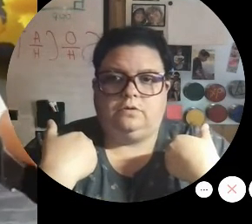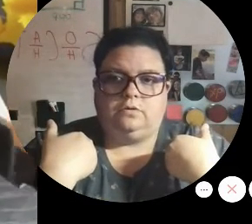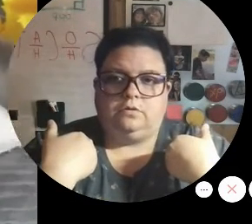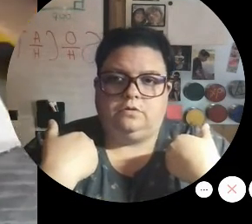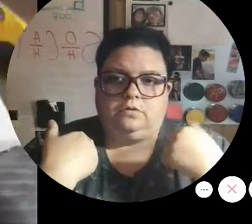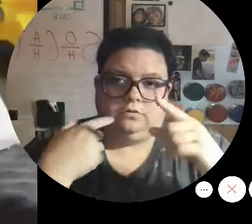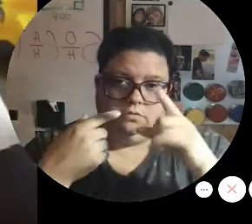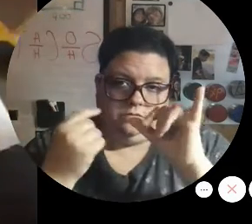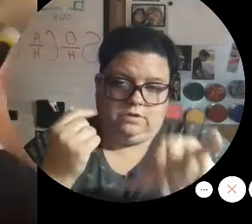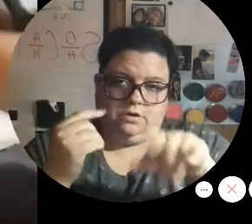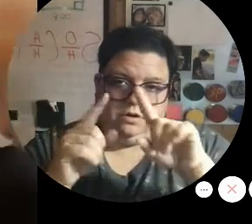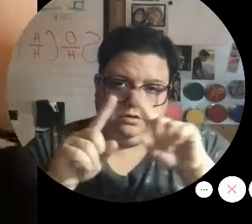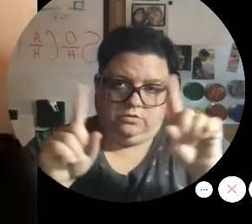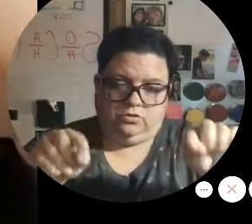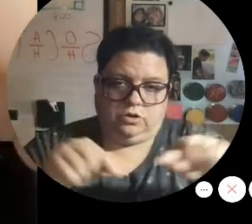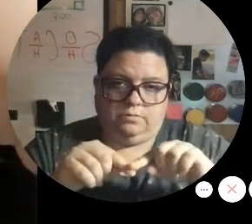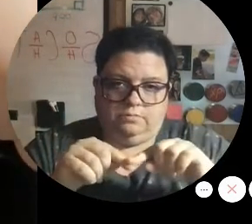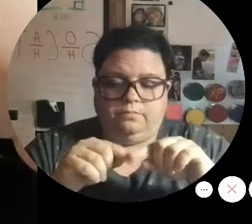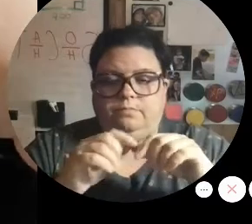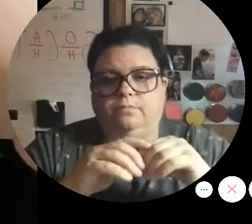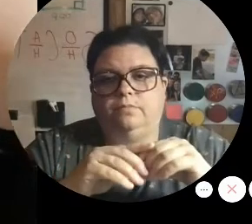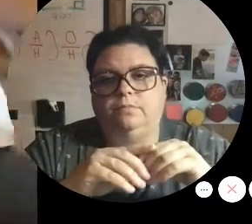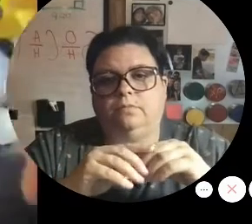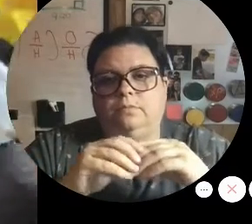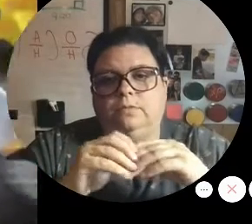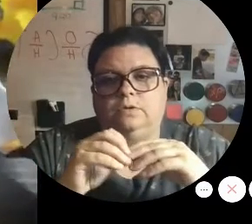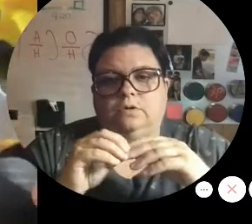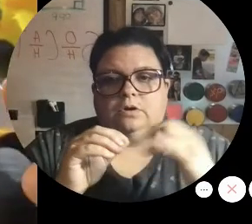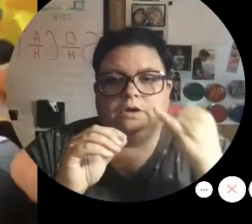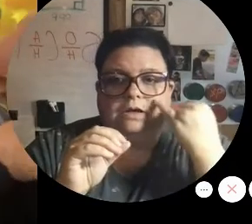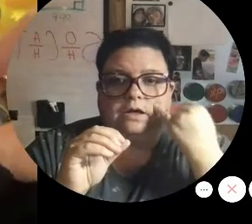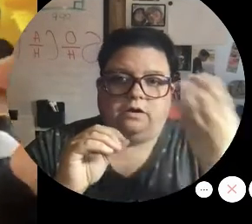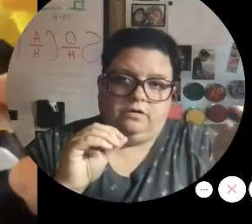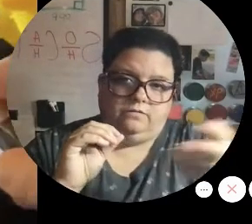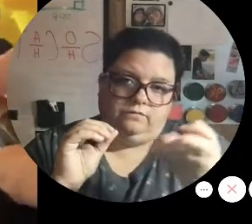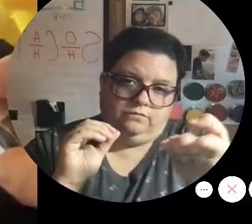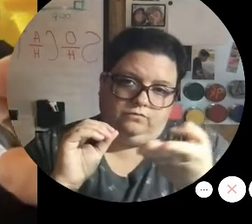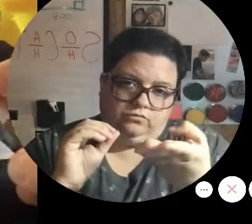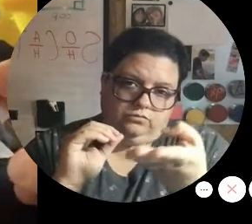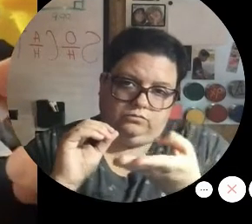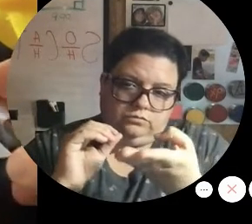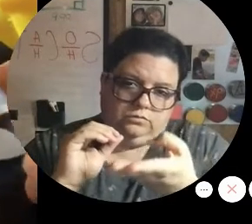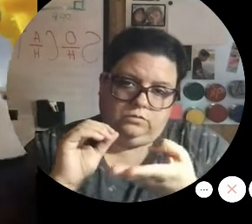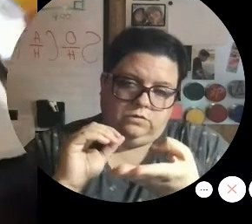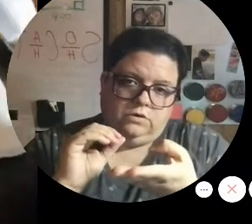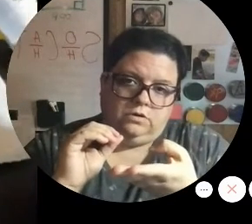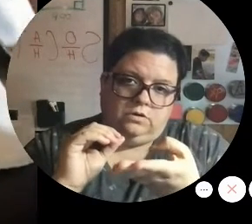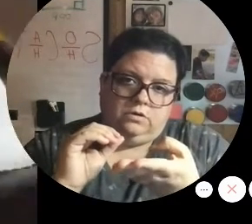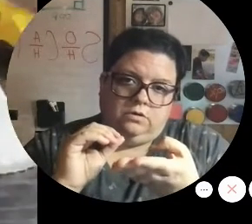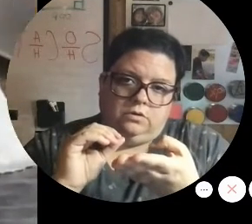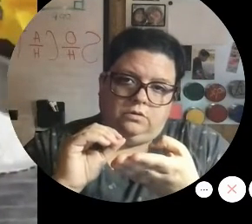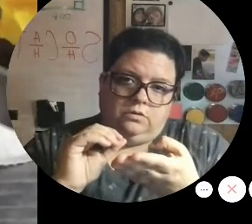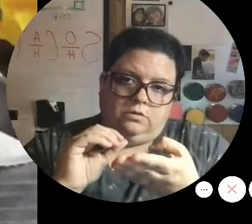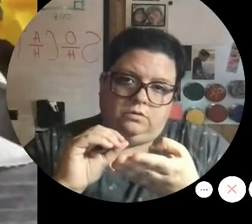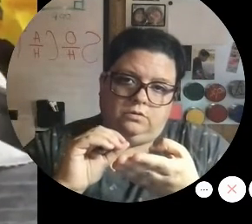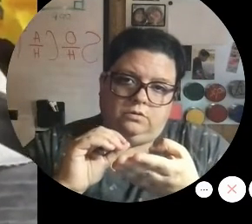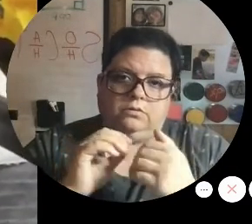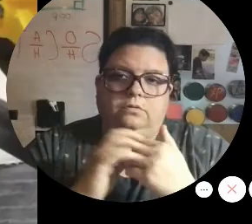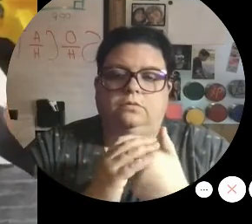that shape, okay? If we cut it horizontally, this is going to be a tricky one to cut